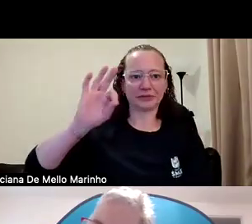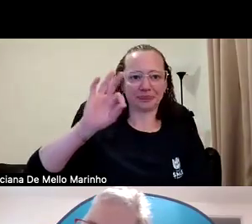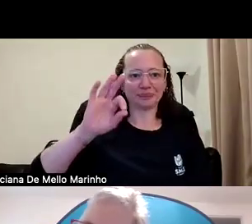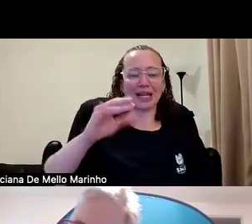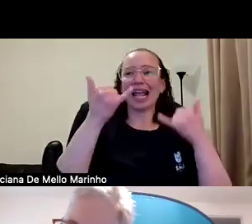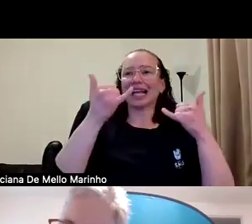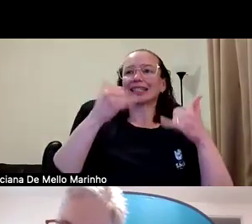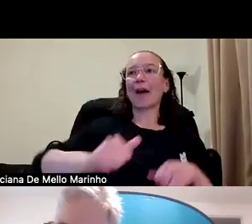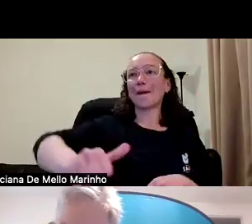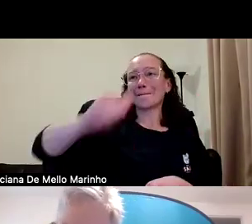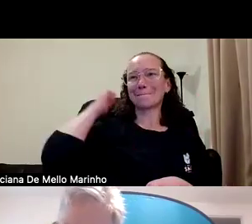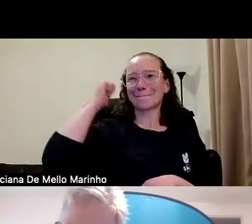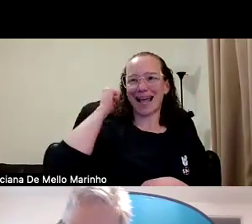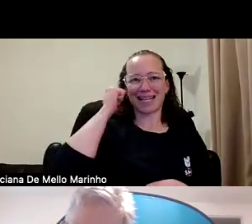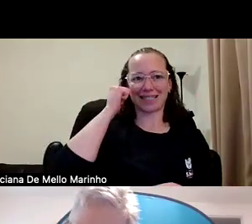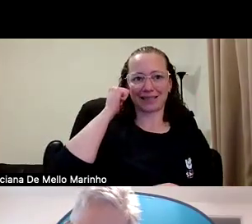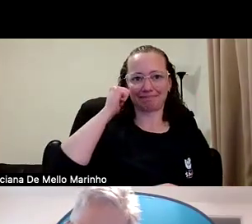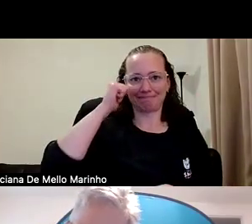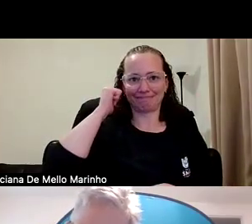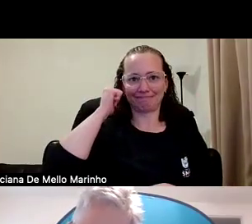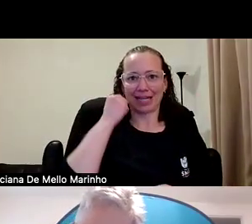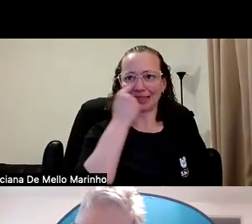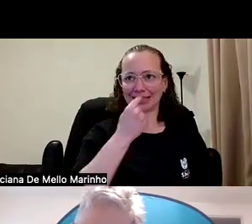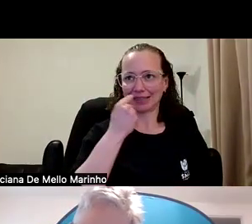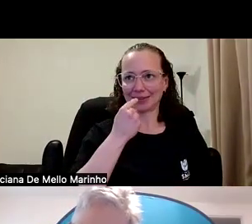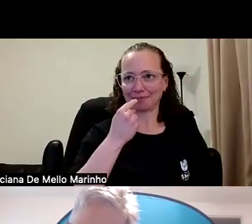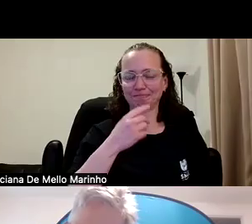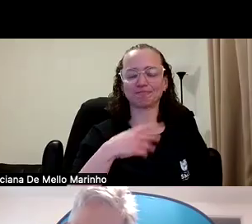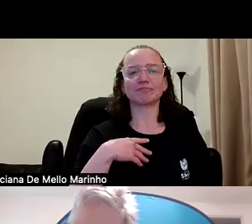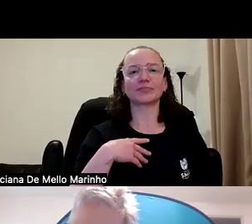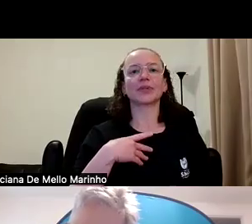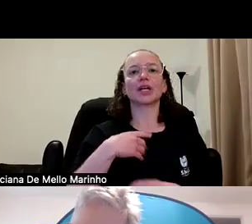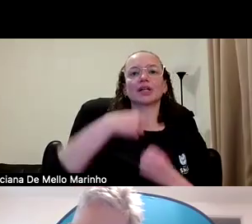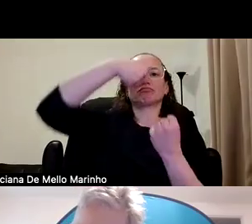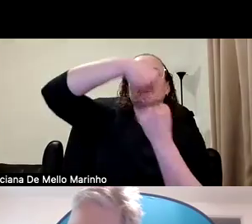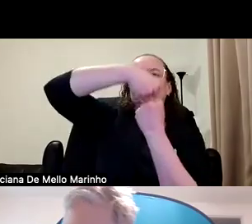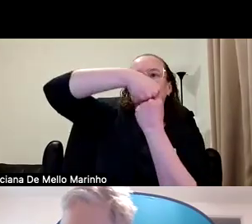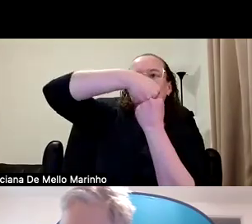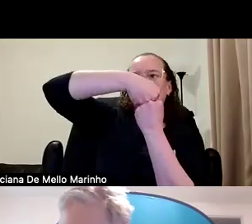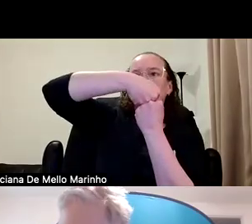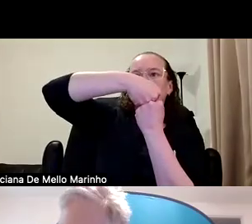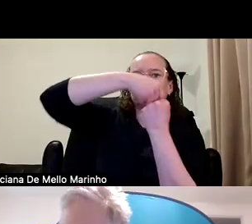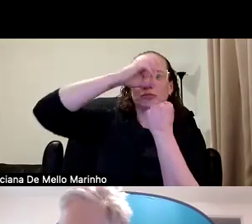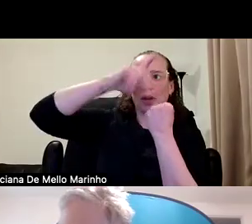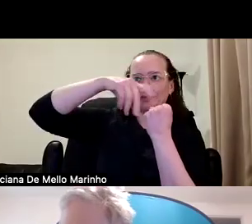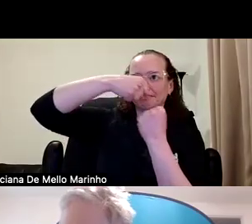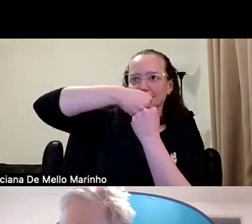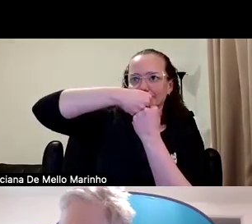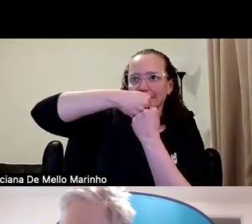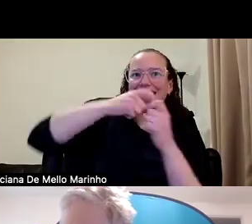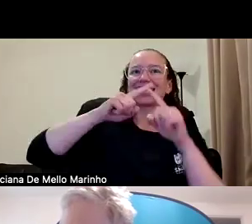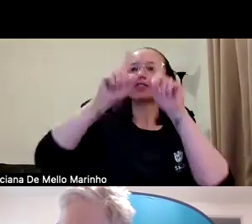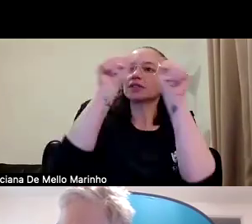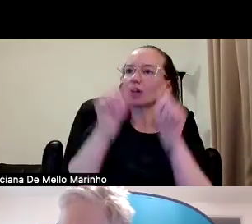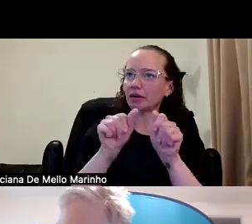Great. Okay. So now the back teeth, the molars we're talking about,